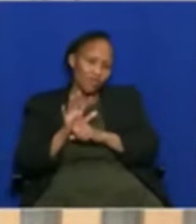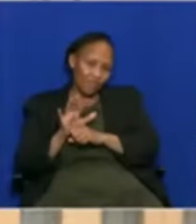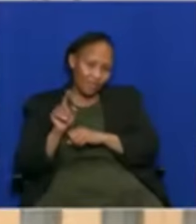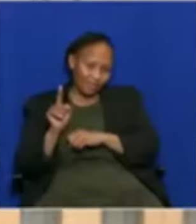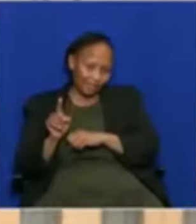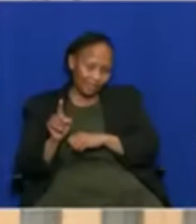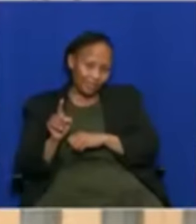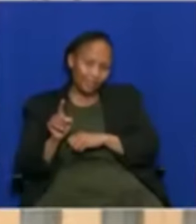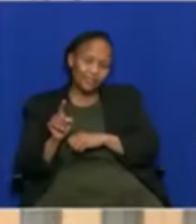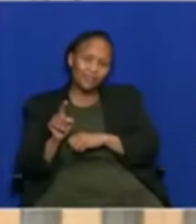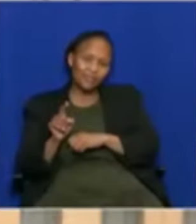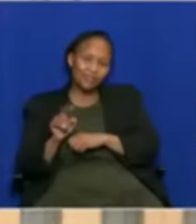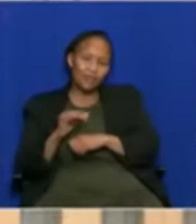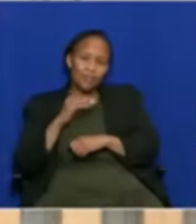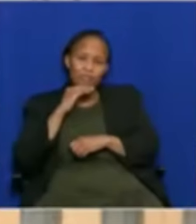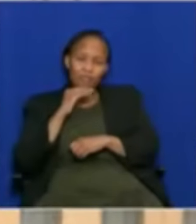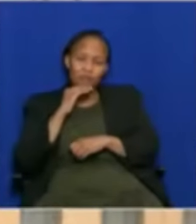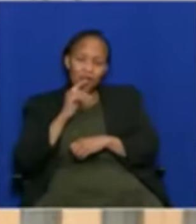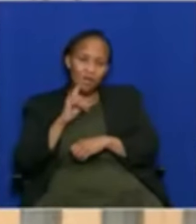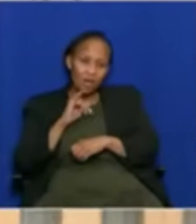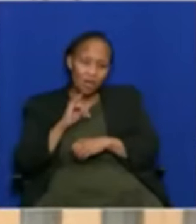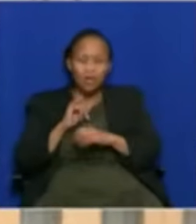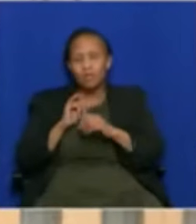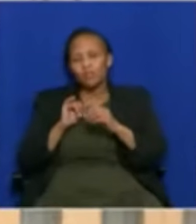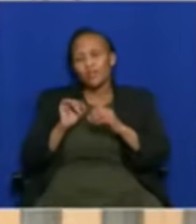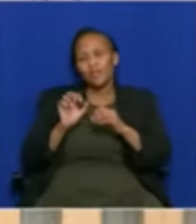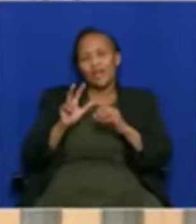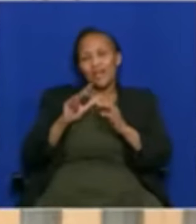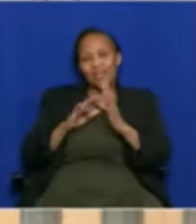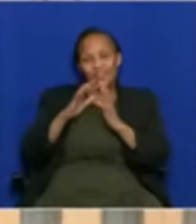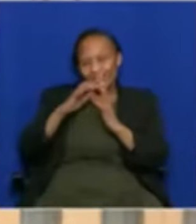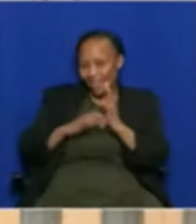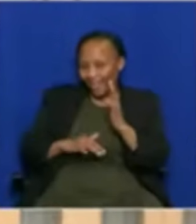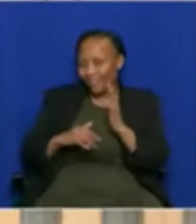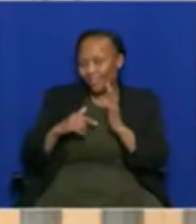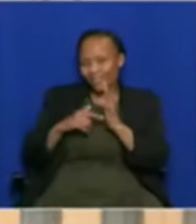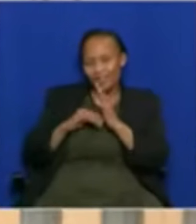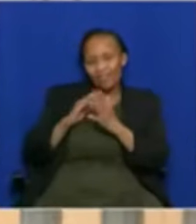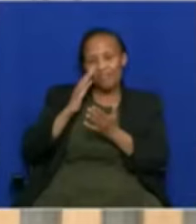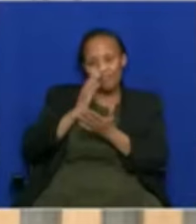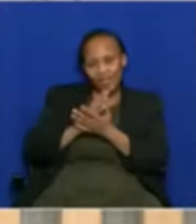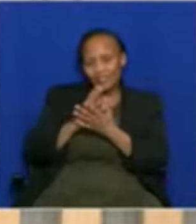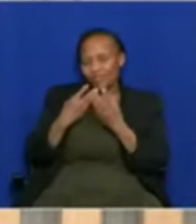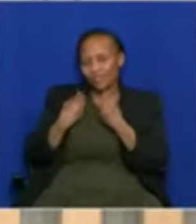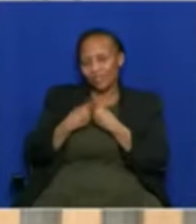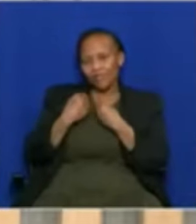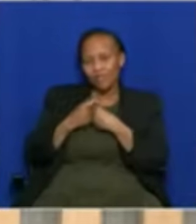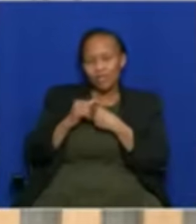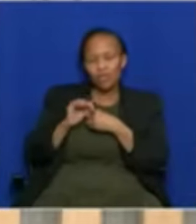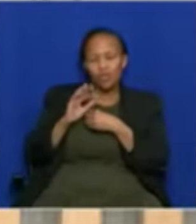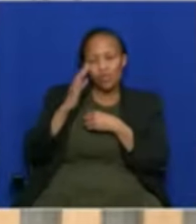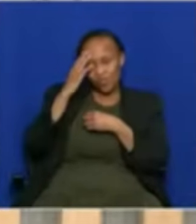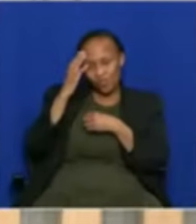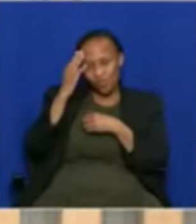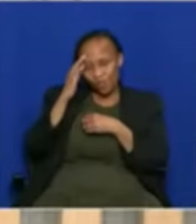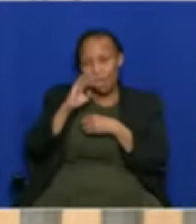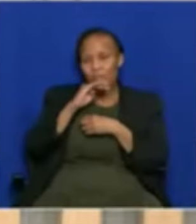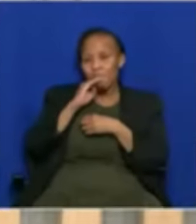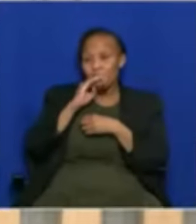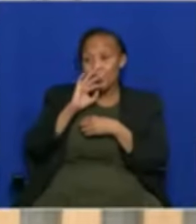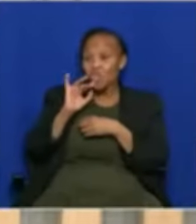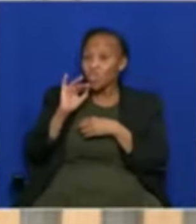deposing to an affidavit on facts he knows something about. You are feeding him the information and